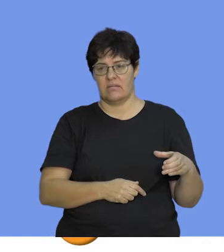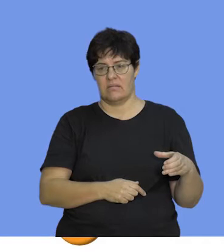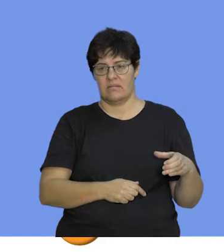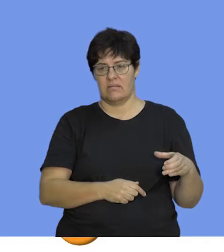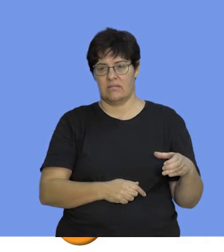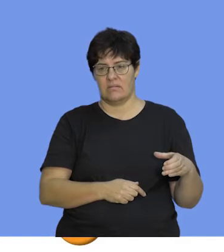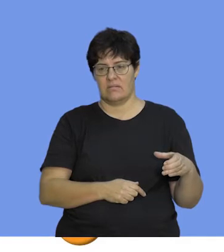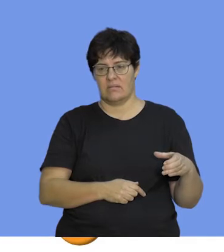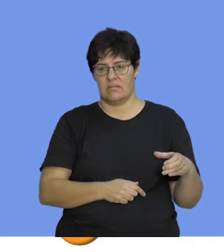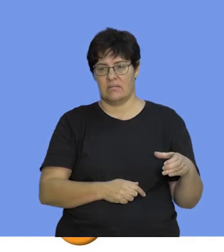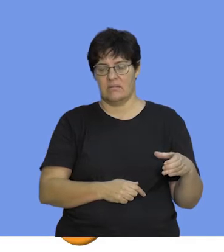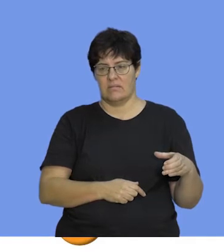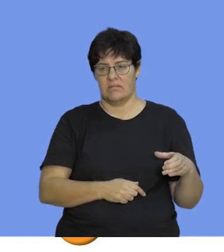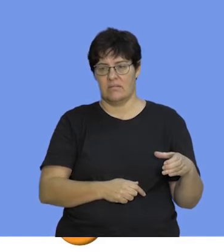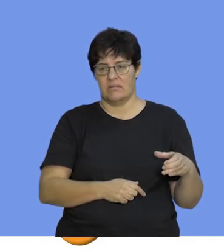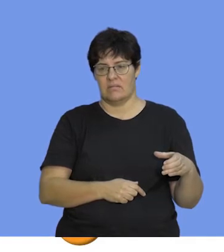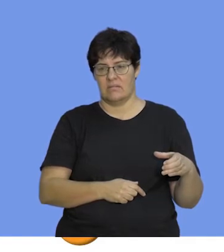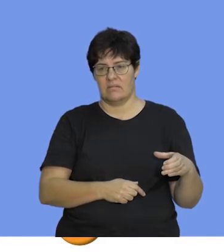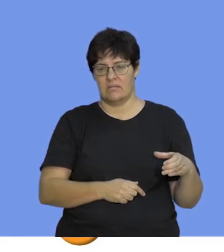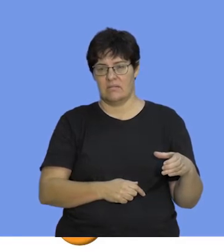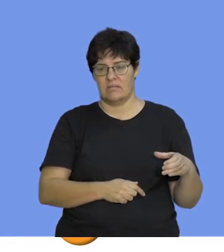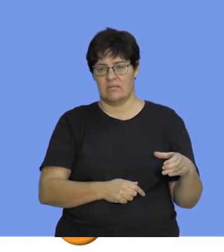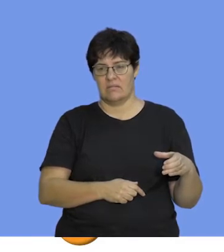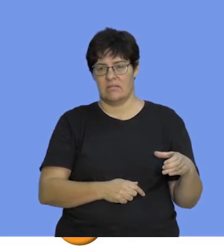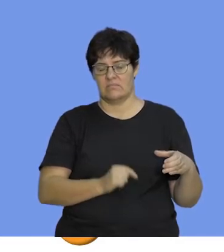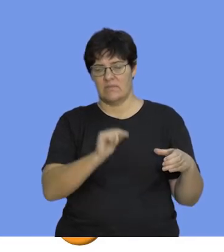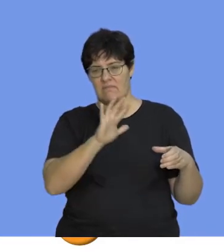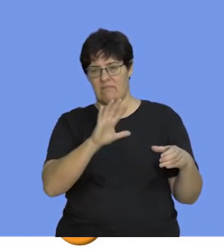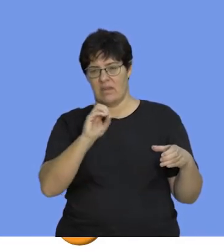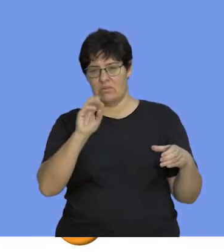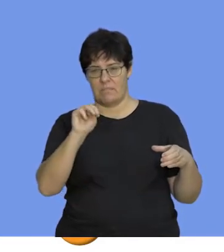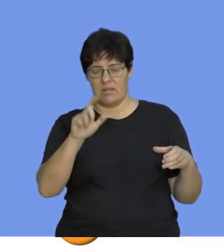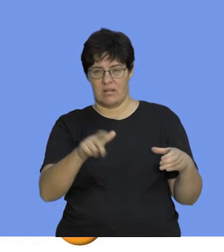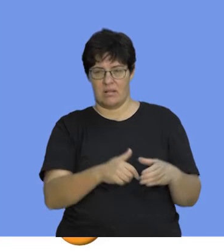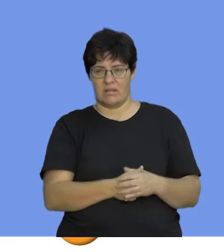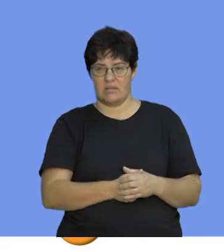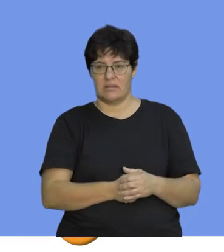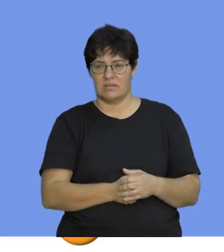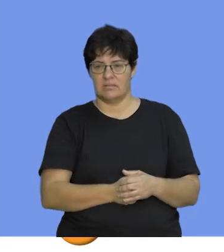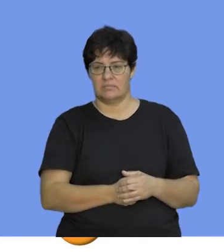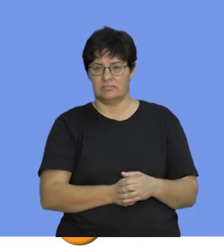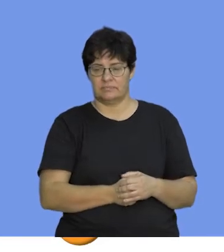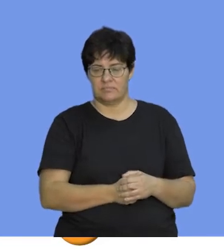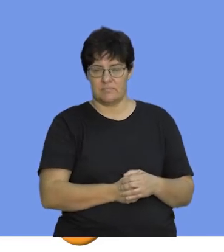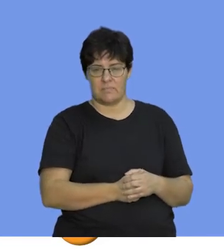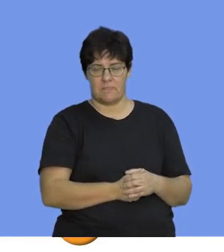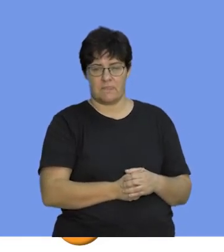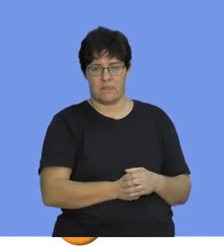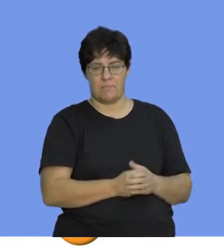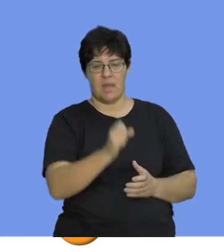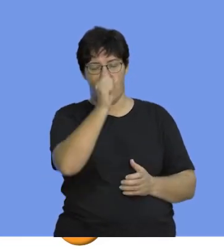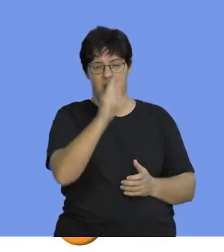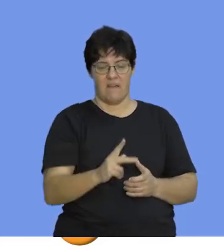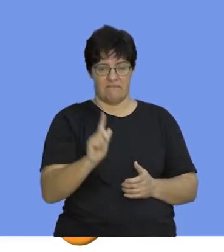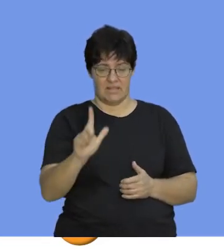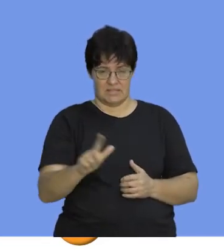okay? So suppose we've got that half a liter there, okay? So if that's the